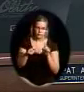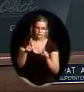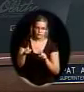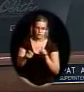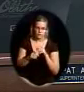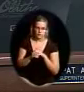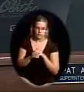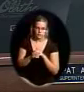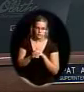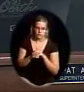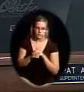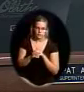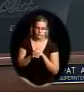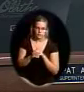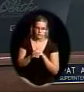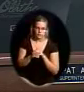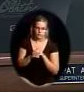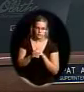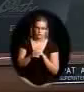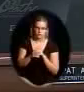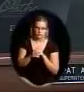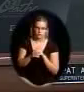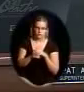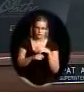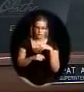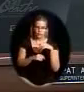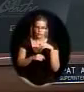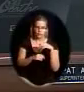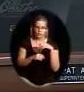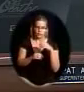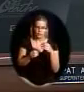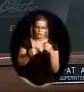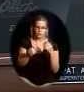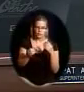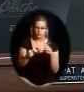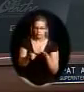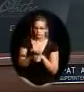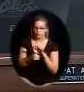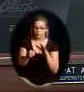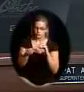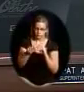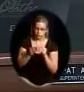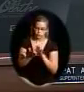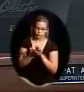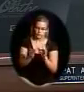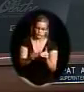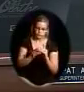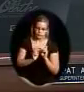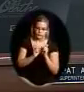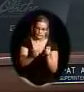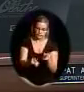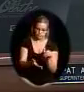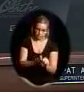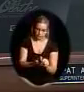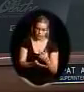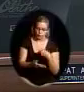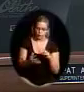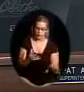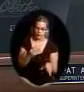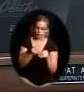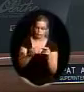It's where the primary number of school districts in Kansas give that, so we're adding to a